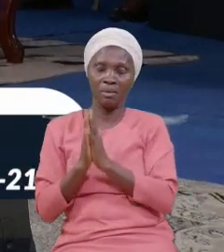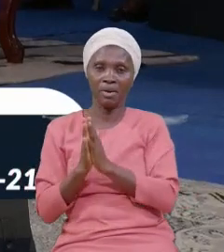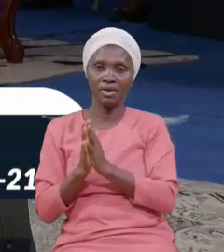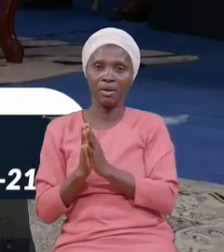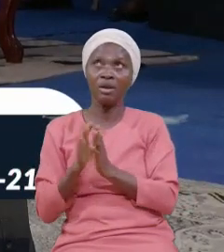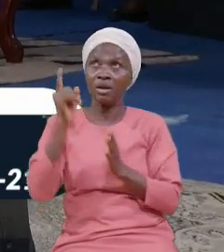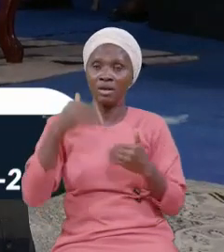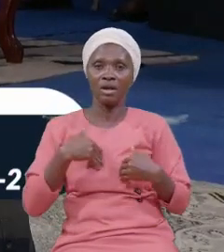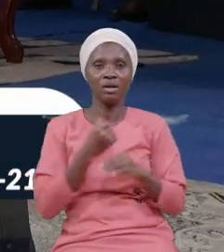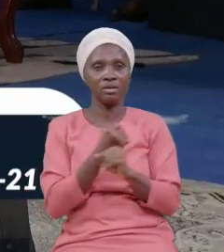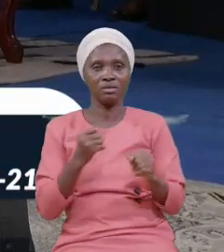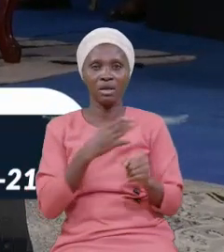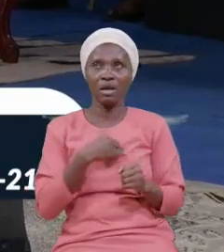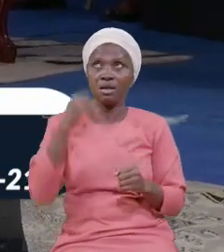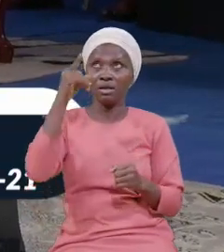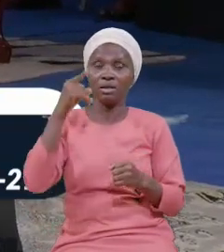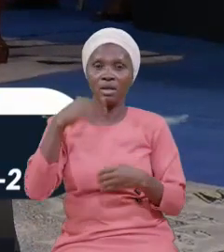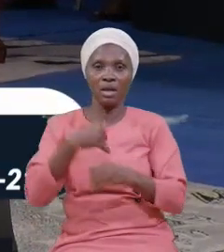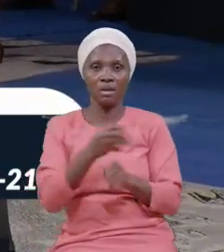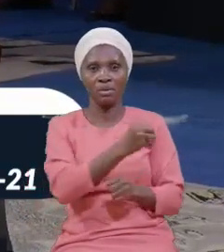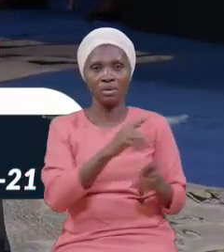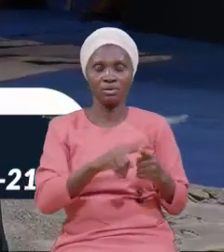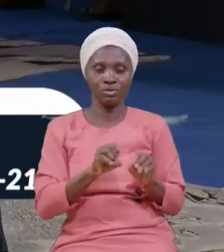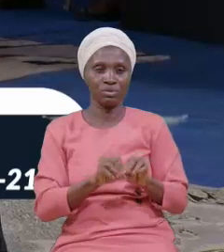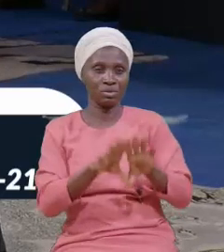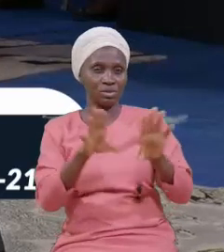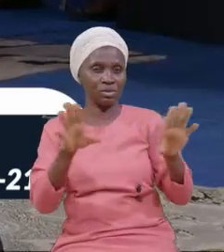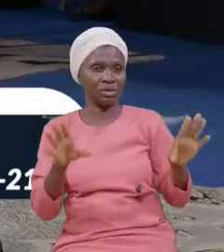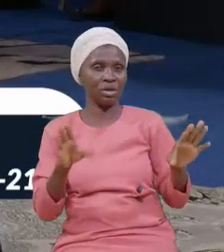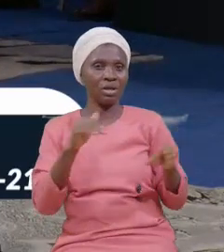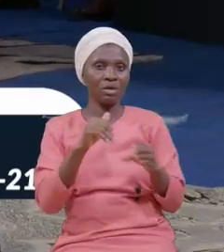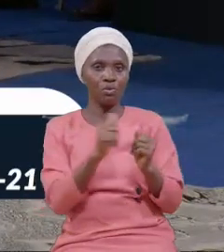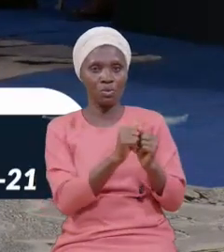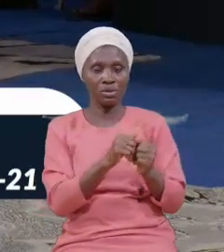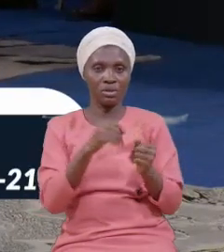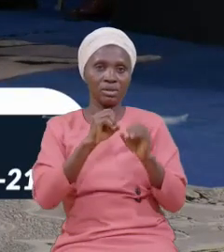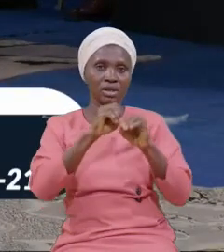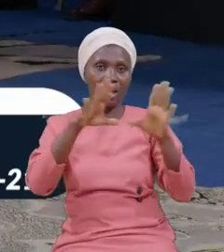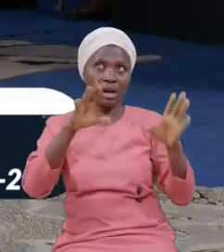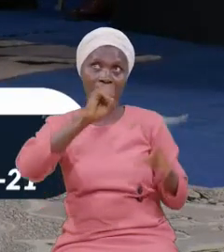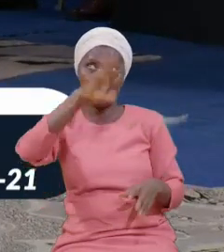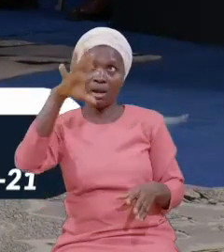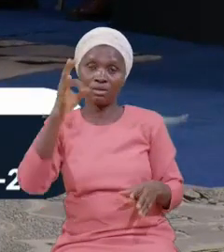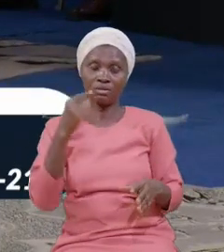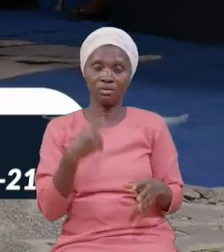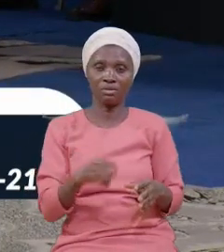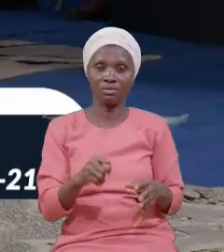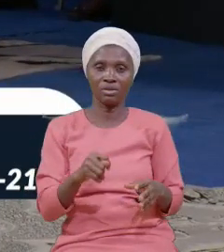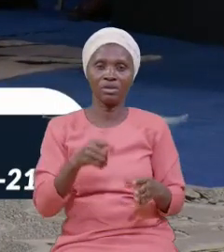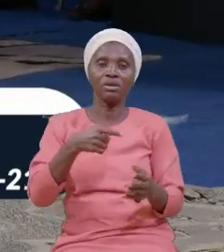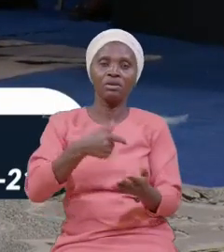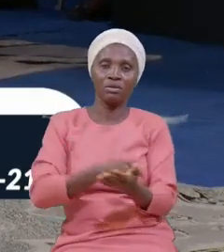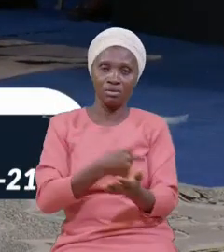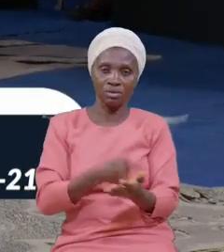makes them to shine forth with the light of the gospel, because he is ever living to